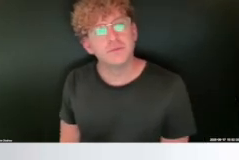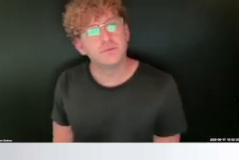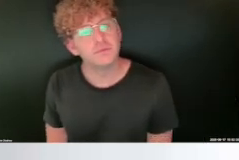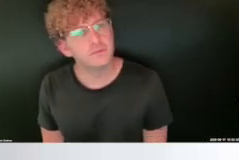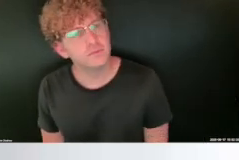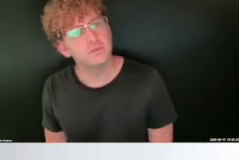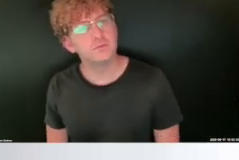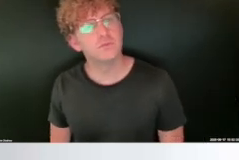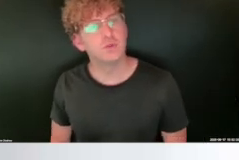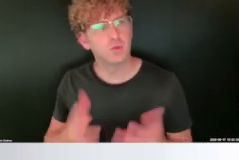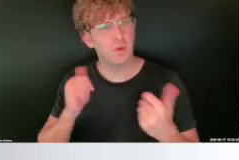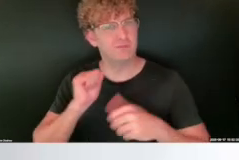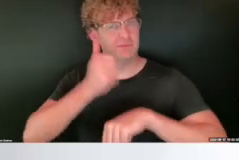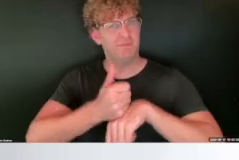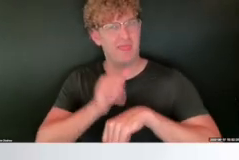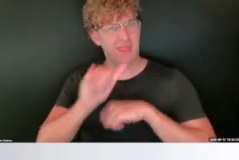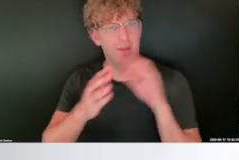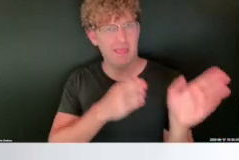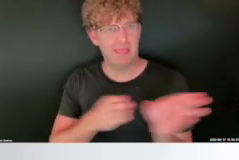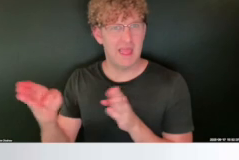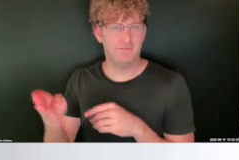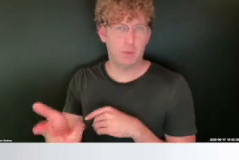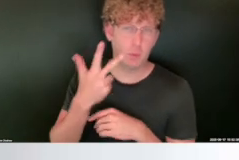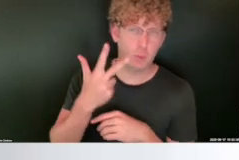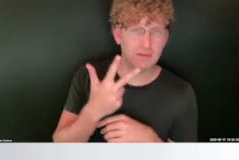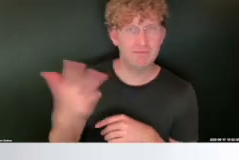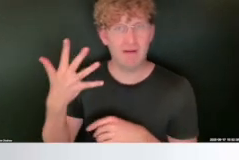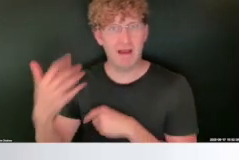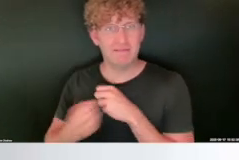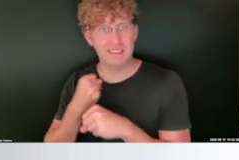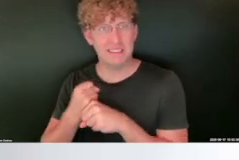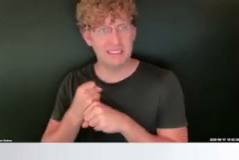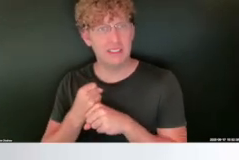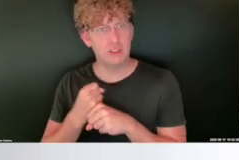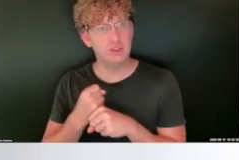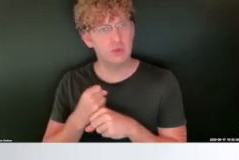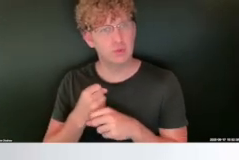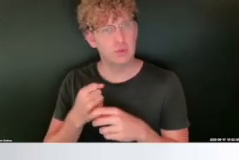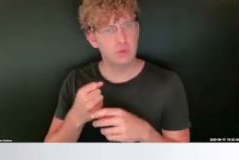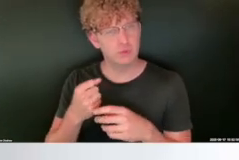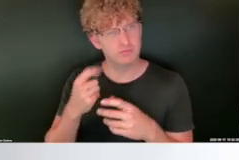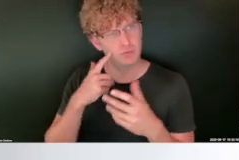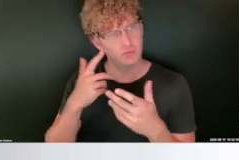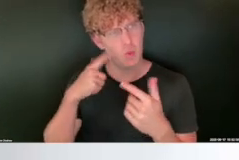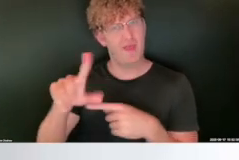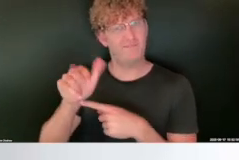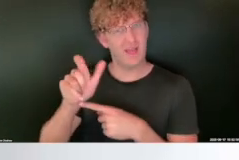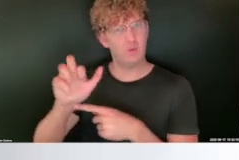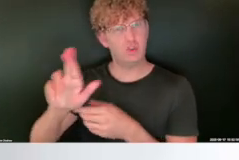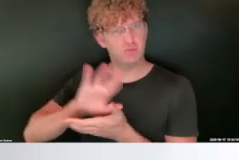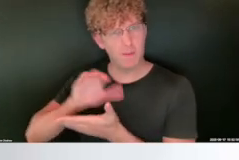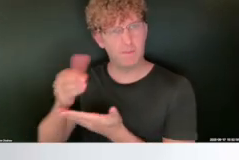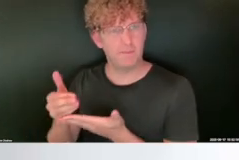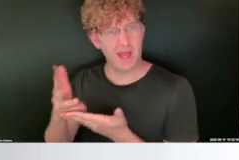next maybe 3 to 5 years to step those voucher amounts down. I think providing that signal, although we understand